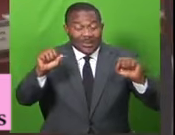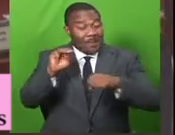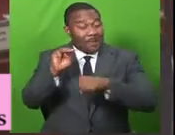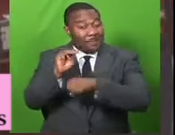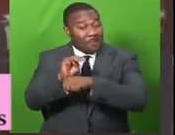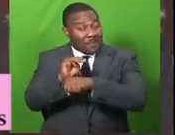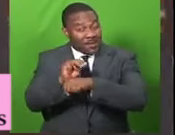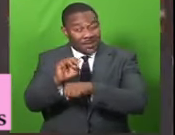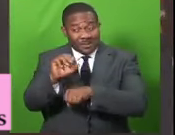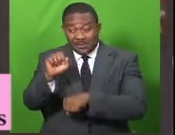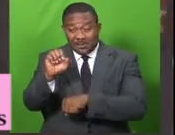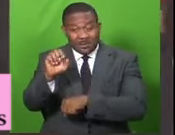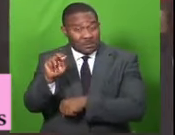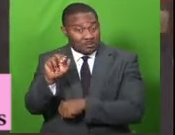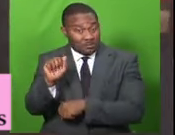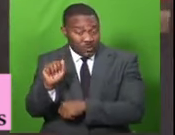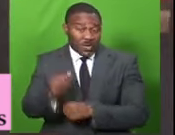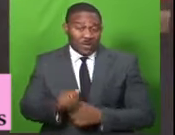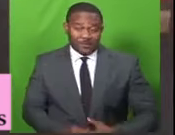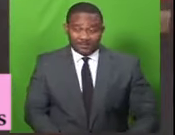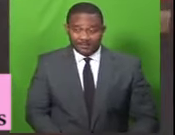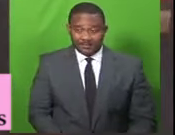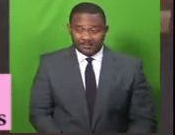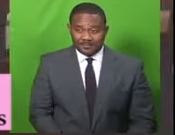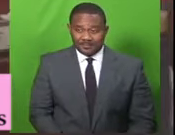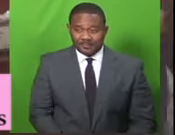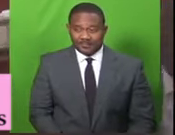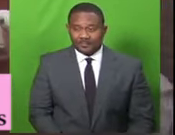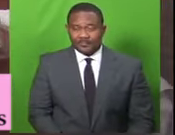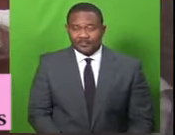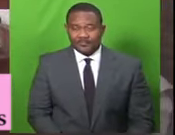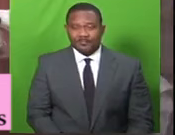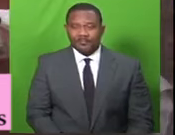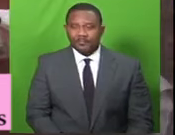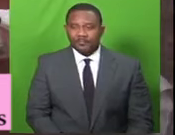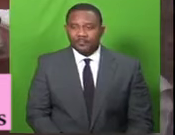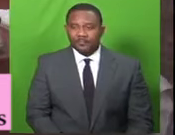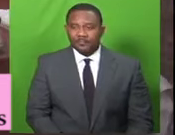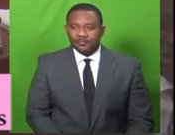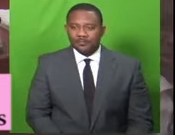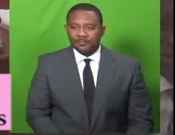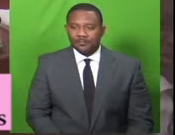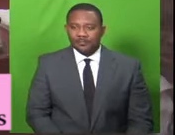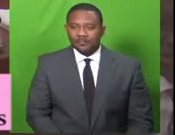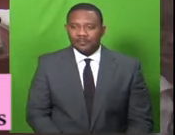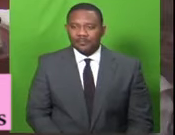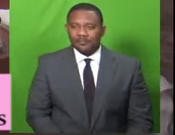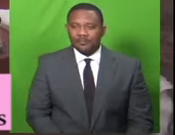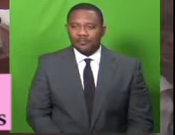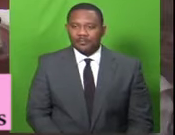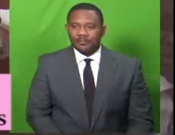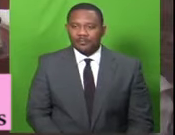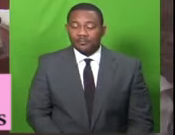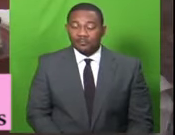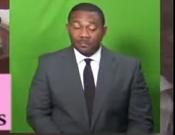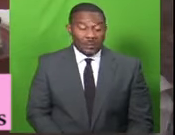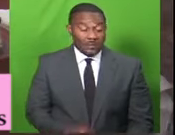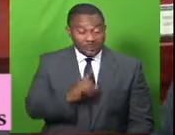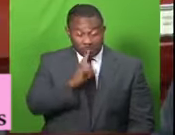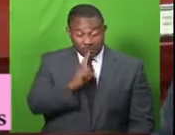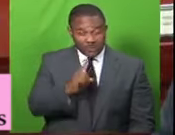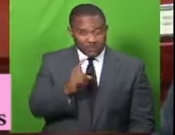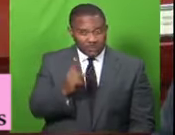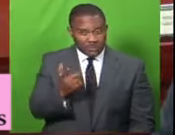state of the nation. But Mr. Speaker, Mr. President, there is indeed